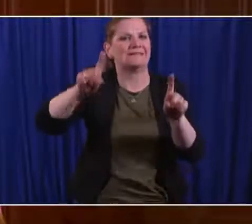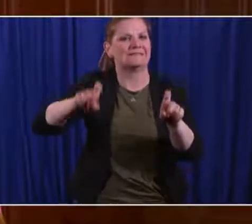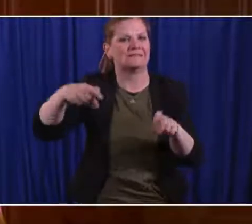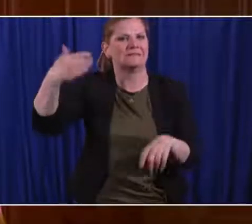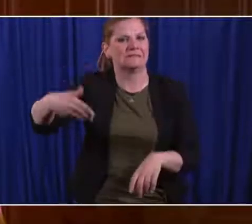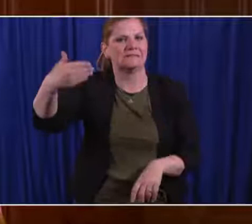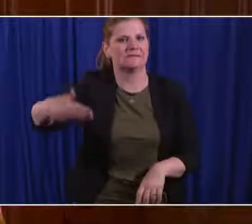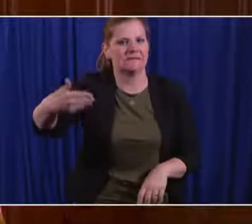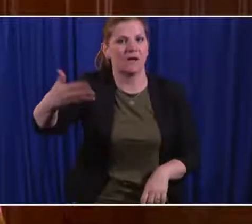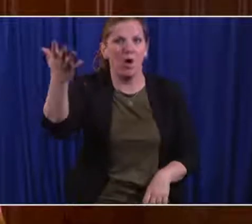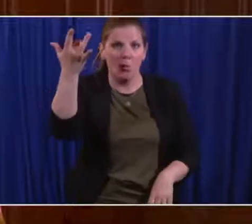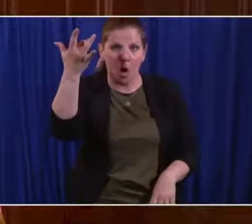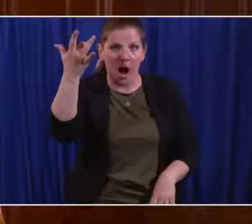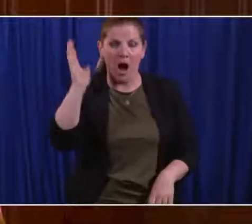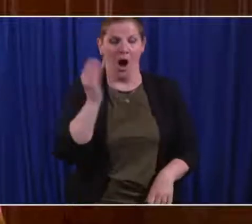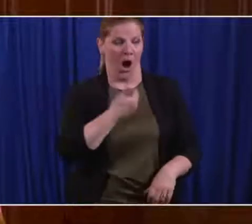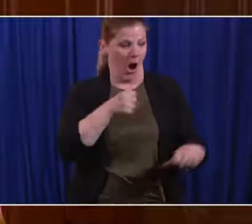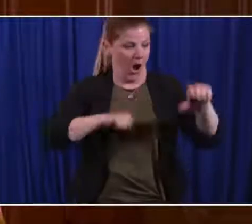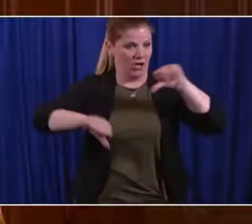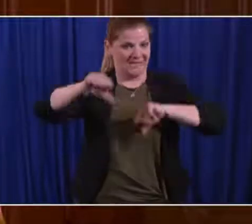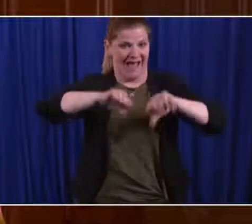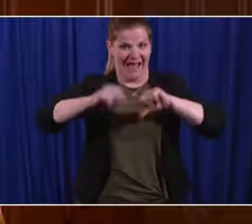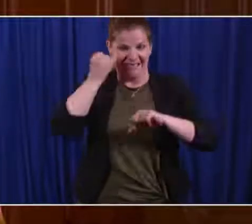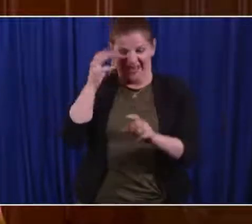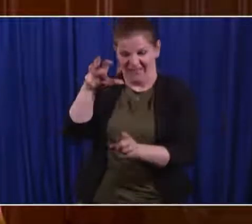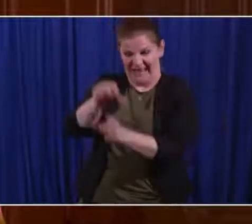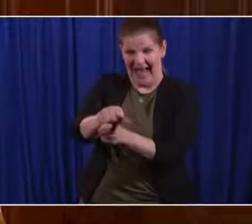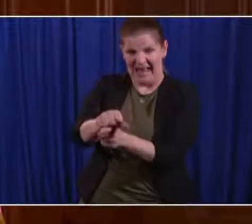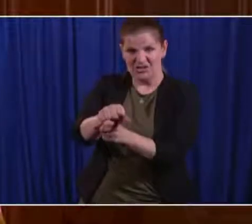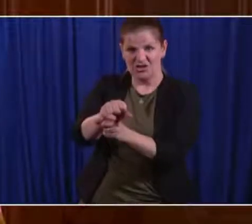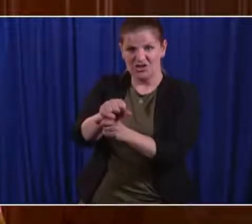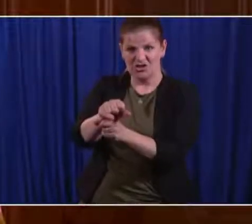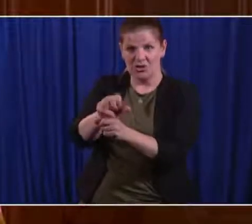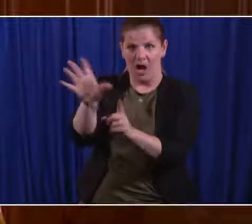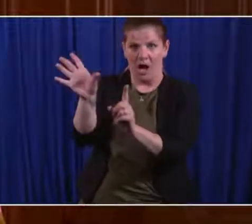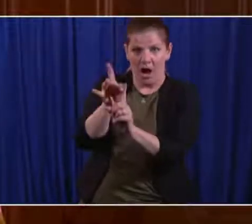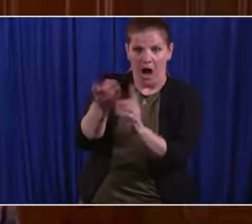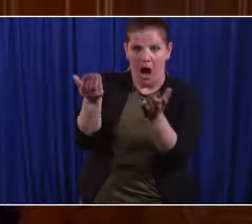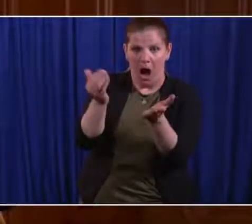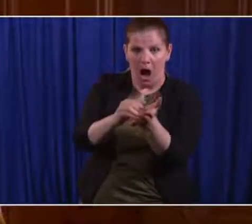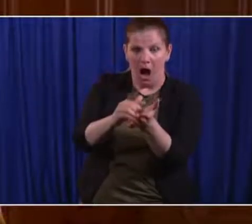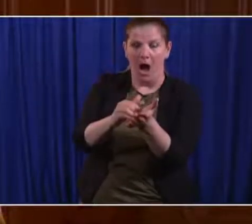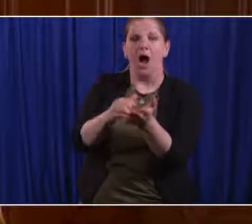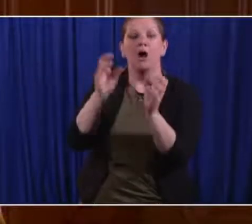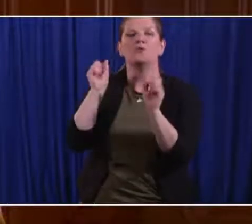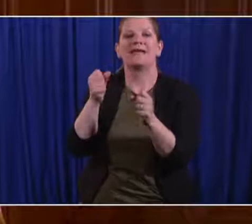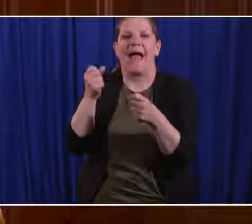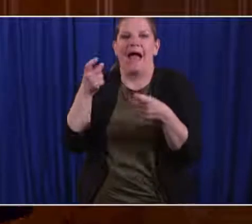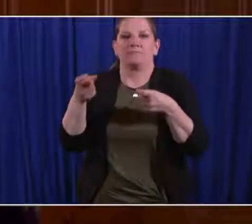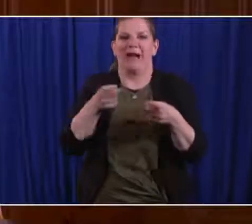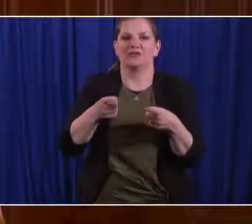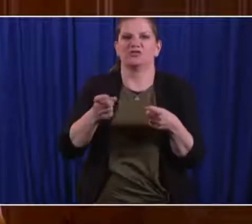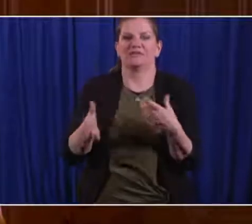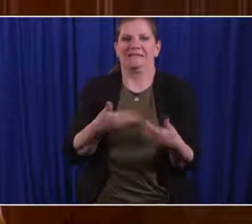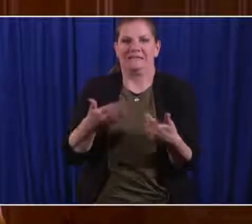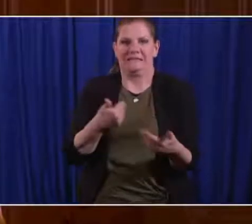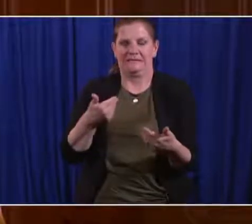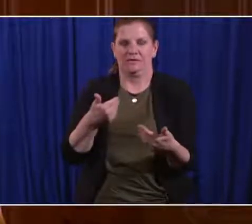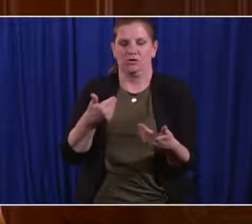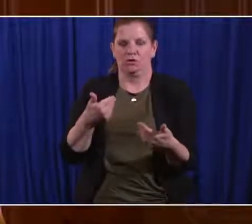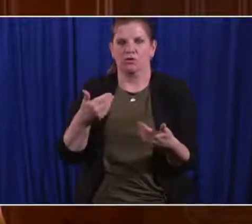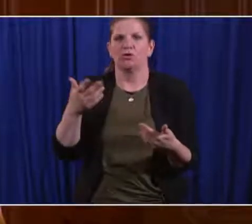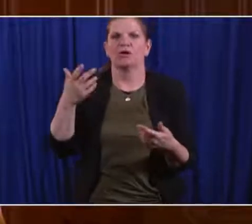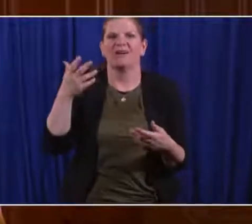cases early, and it will help us prevent the spread. As we talked about last week, the spread has gone down just dramatically.